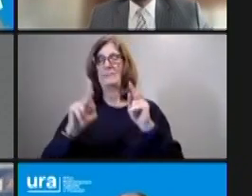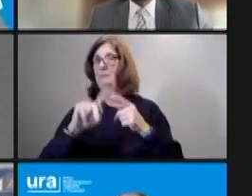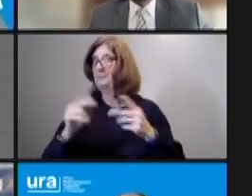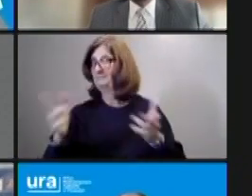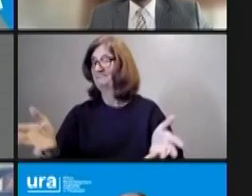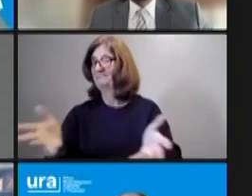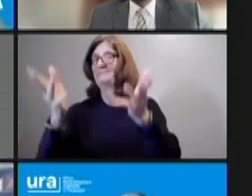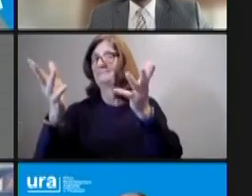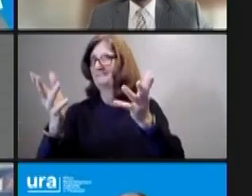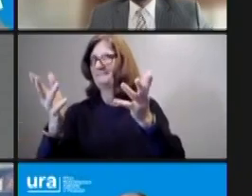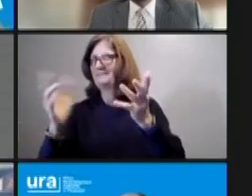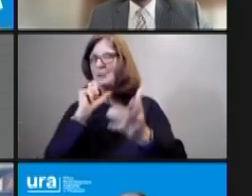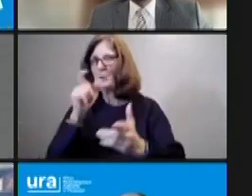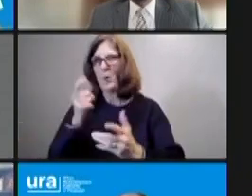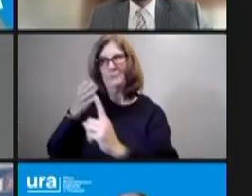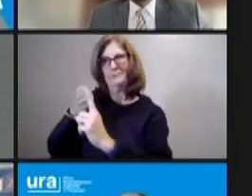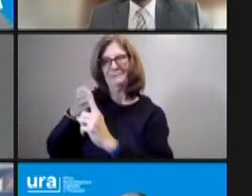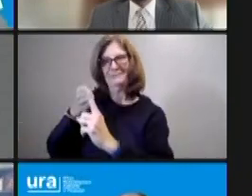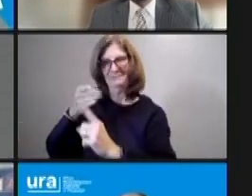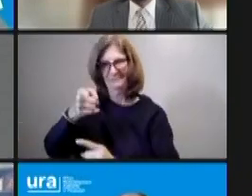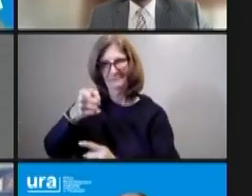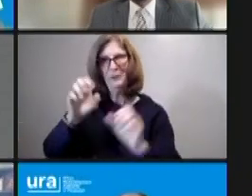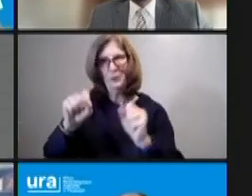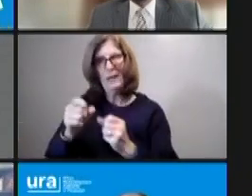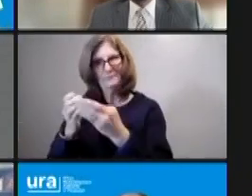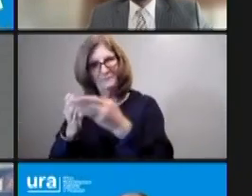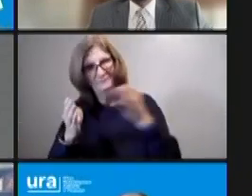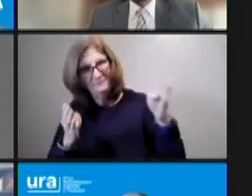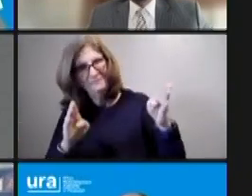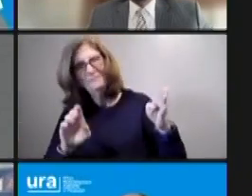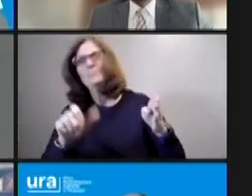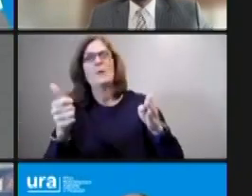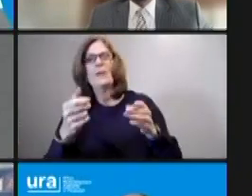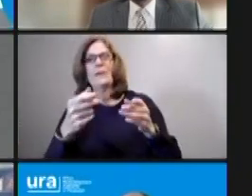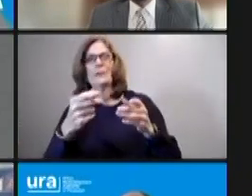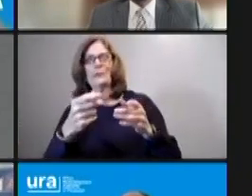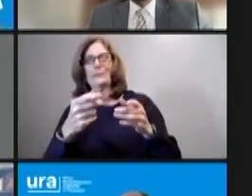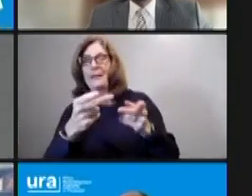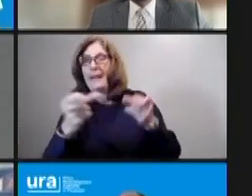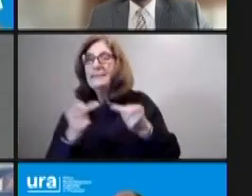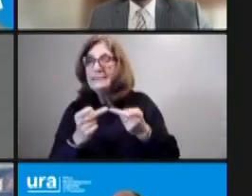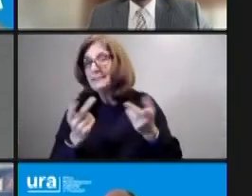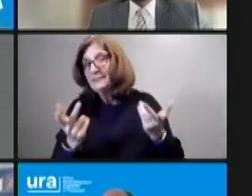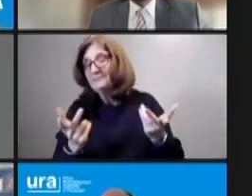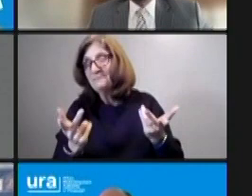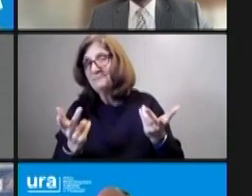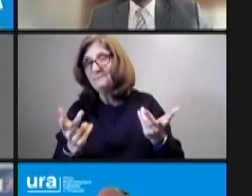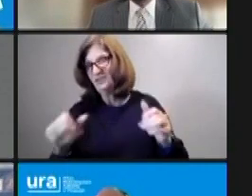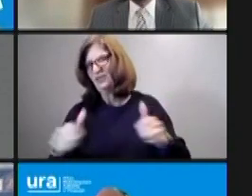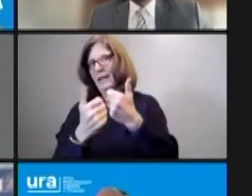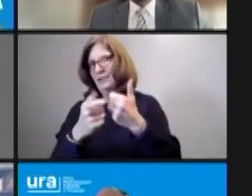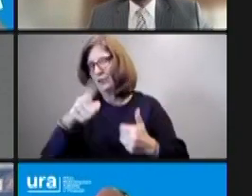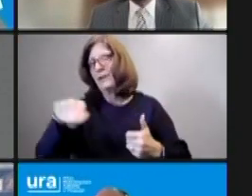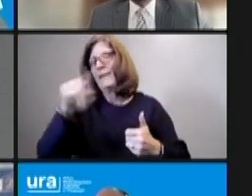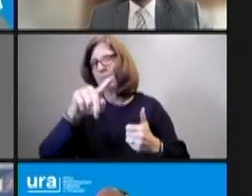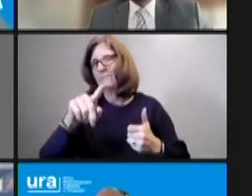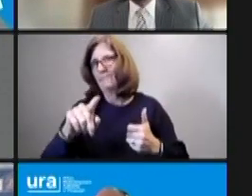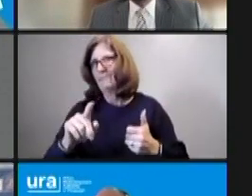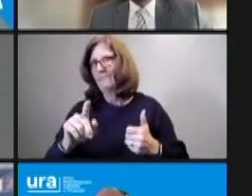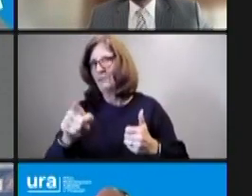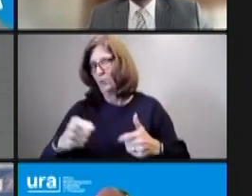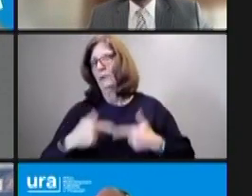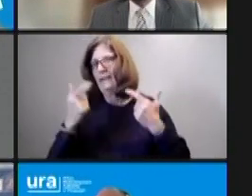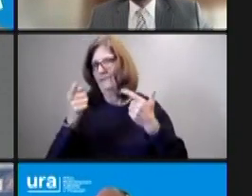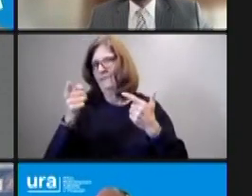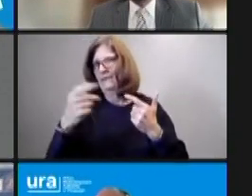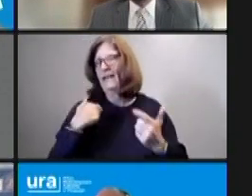to go outside the box and not necessarily going into neighborhoods just because it's easy, but where folks want to live and have the opportunity to